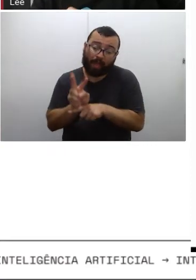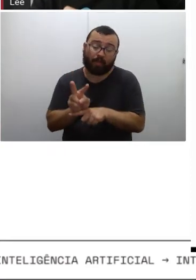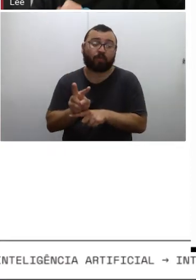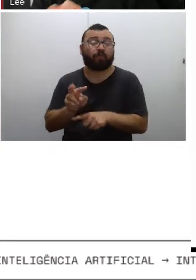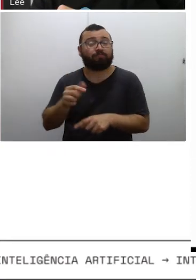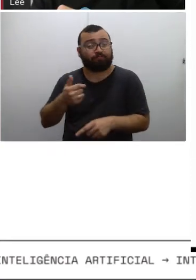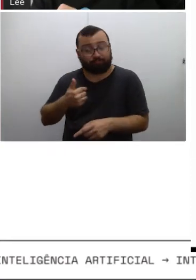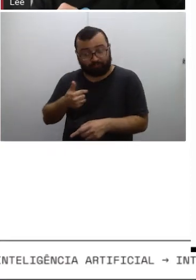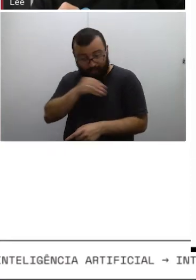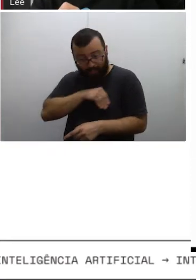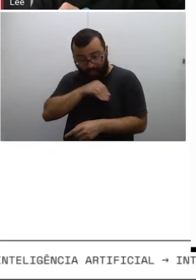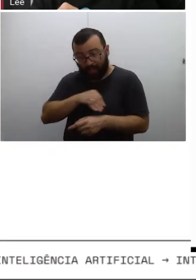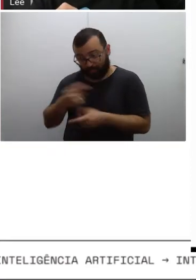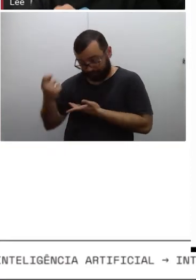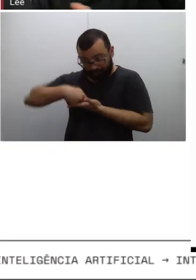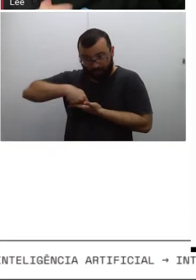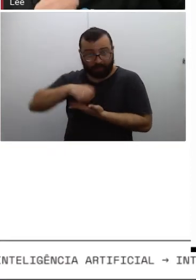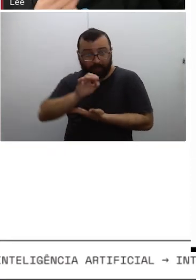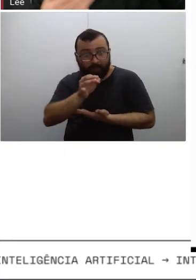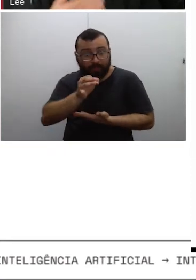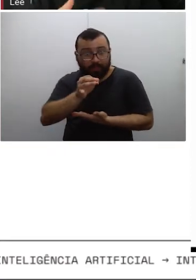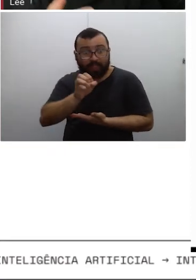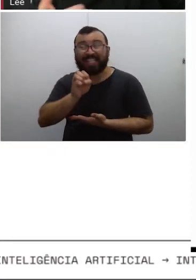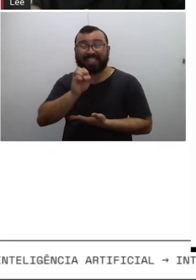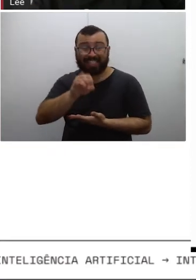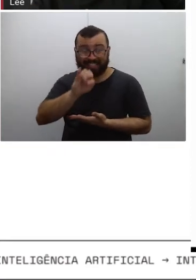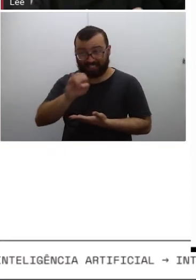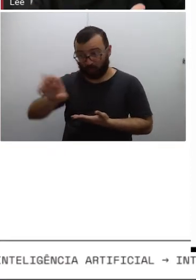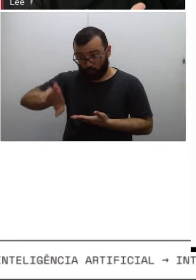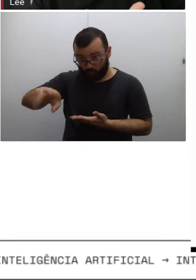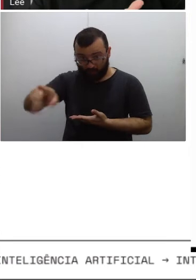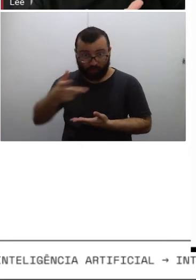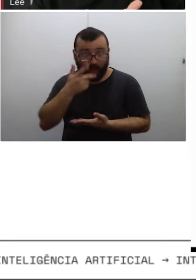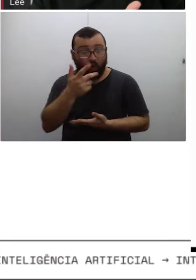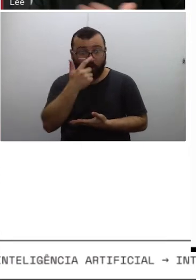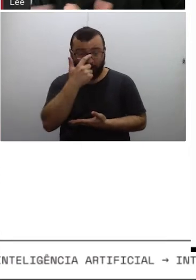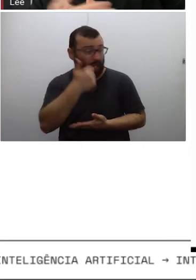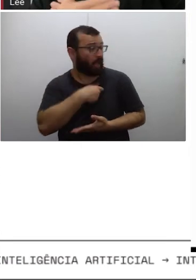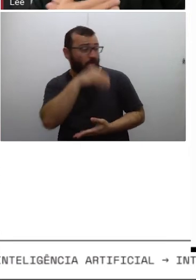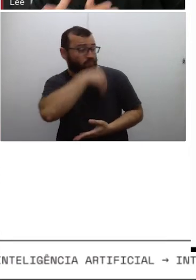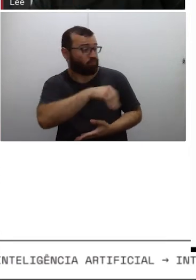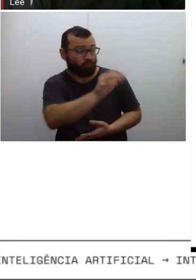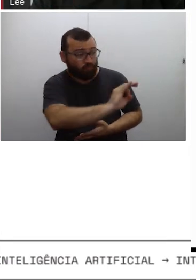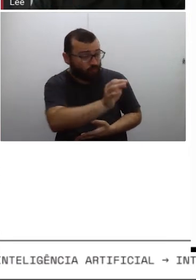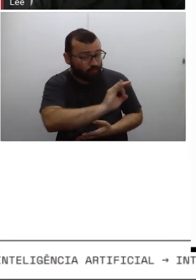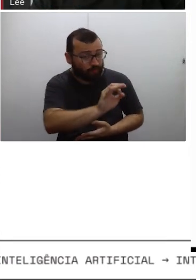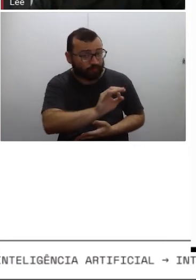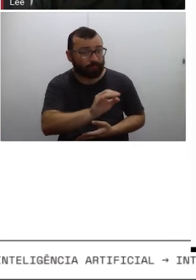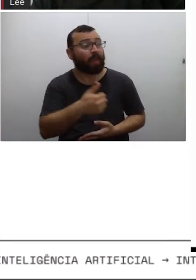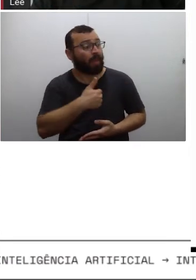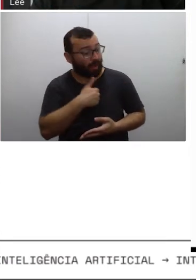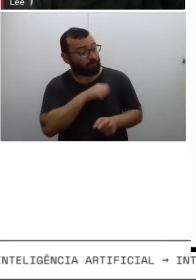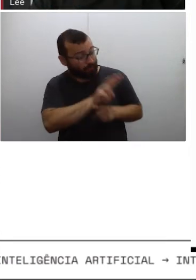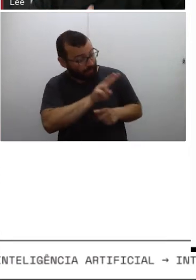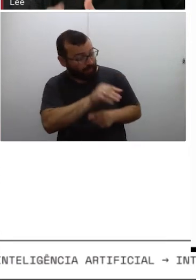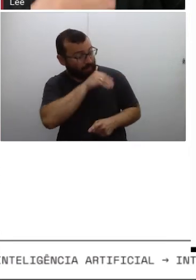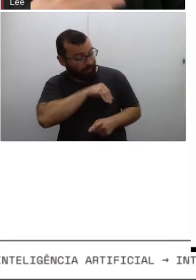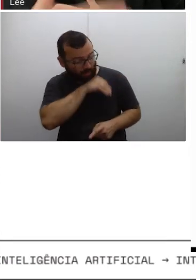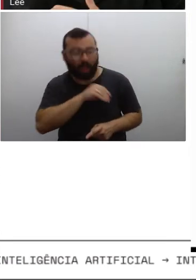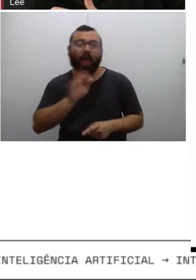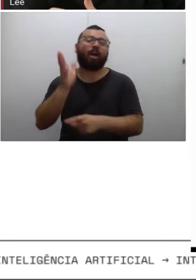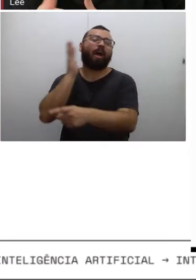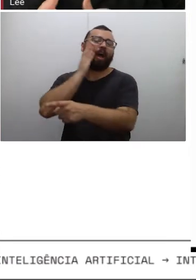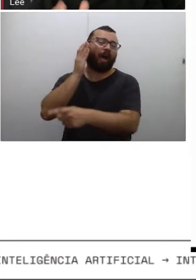salary intent will be returned. So if the user says my salary, when will I receive it? I expected it to be the salary intent, and